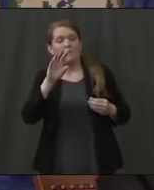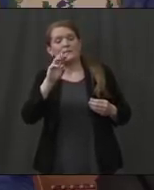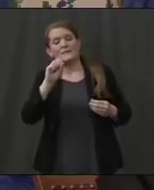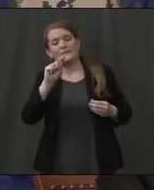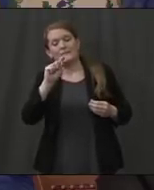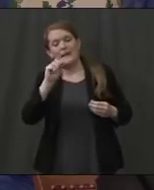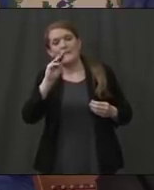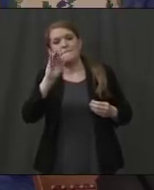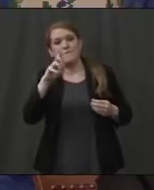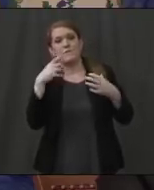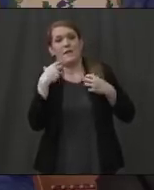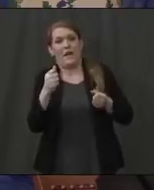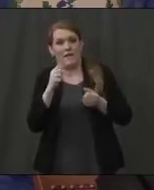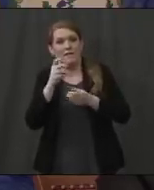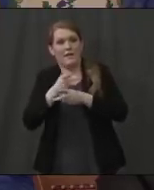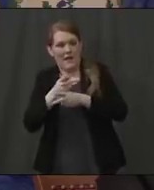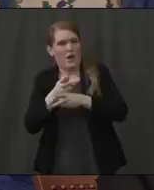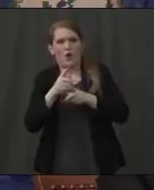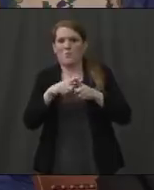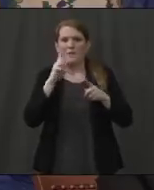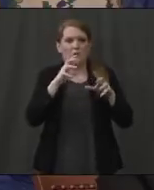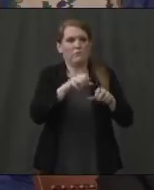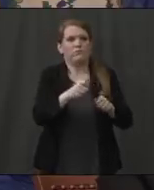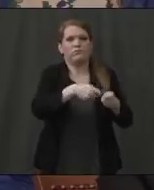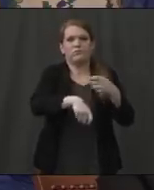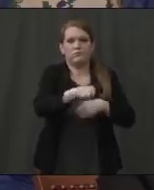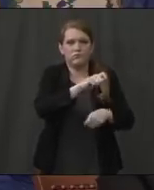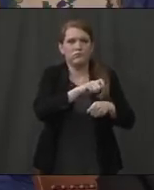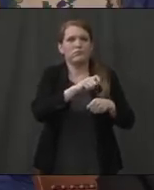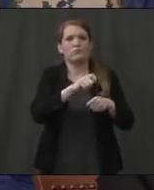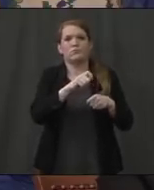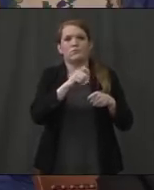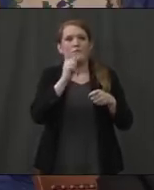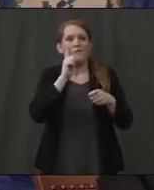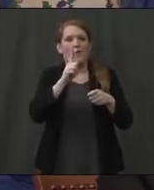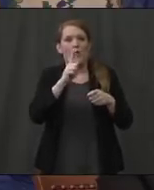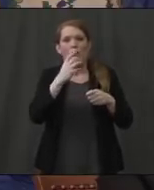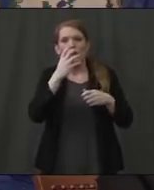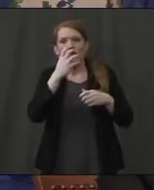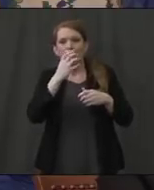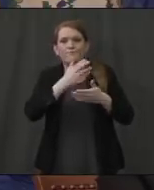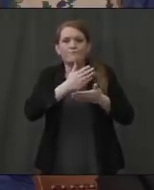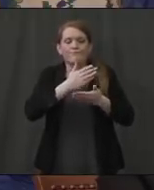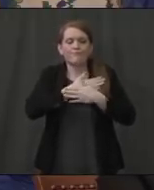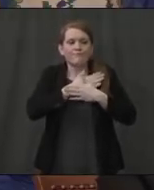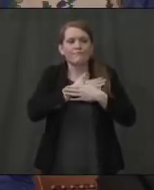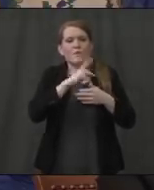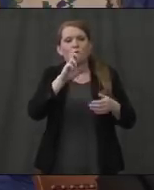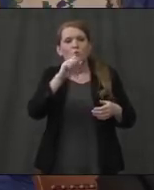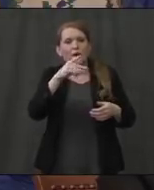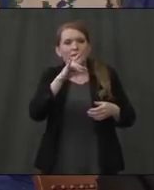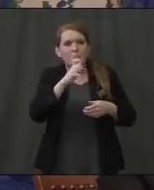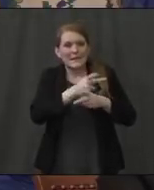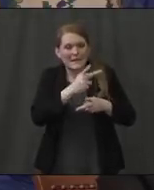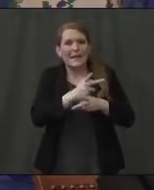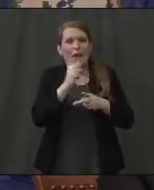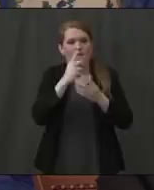into a respite care, post-acute care facility for both Stanford and